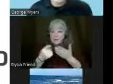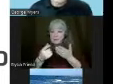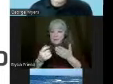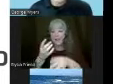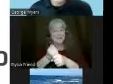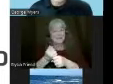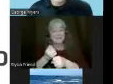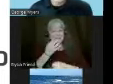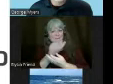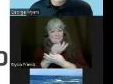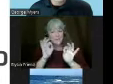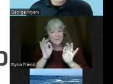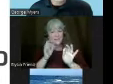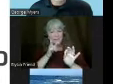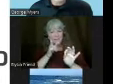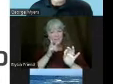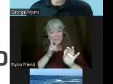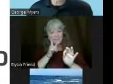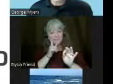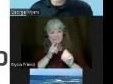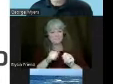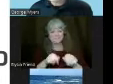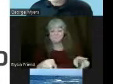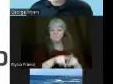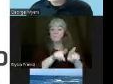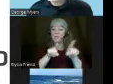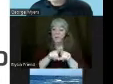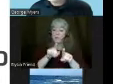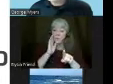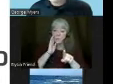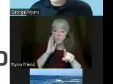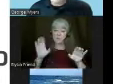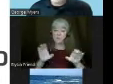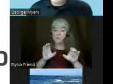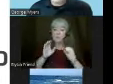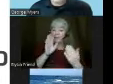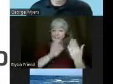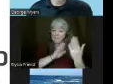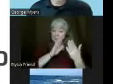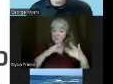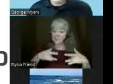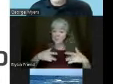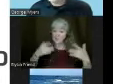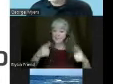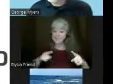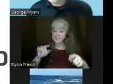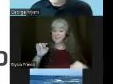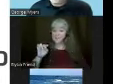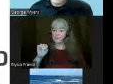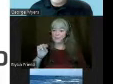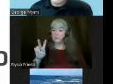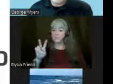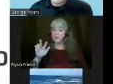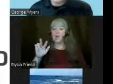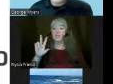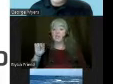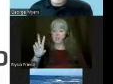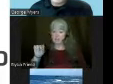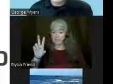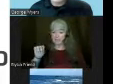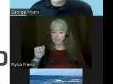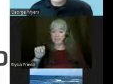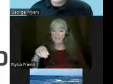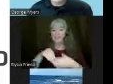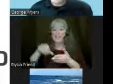lunch. We are also going to do an in-person event in November 30th, down